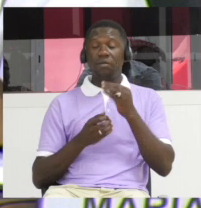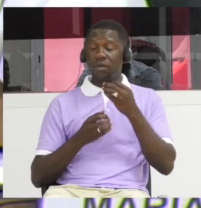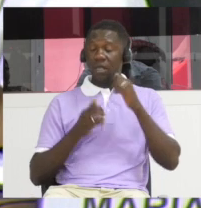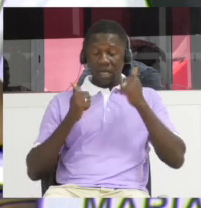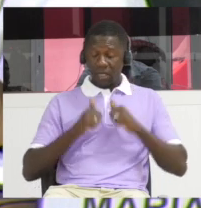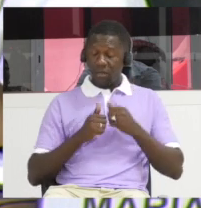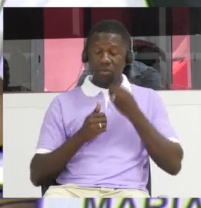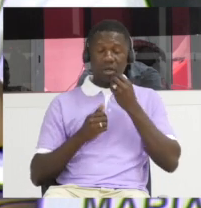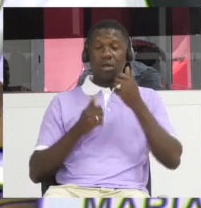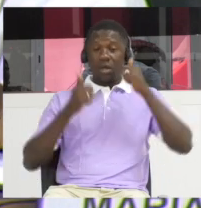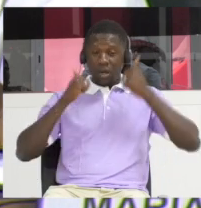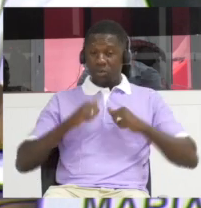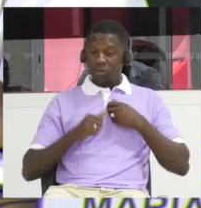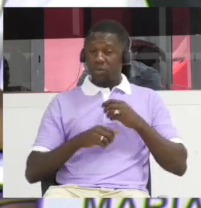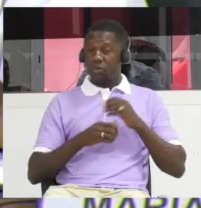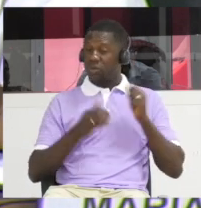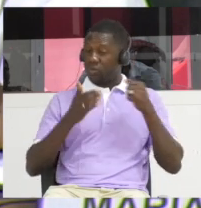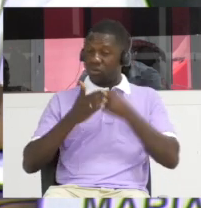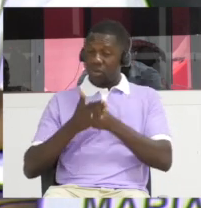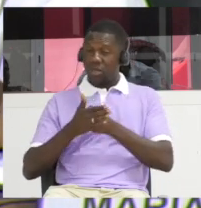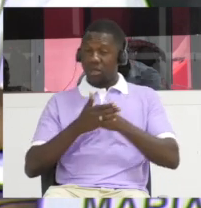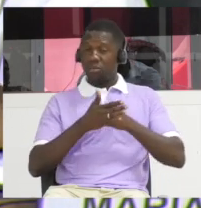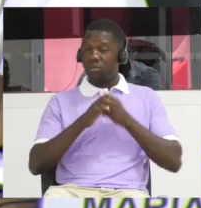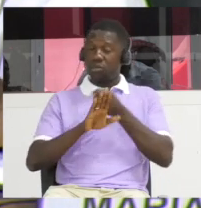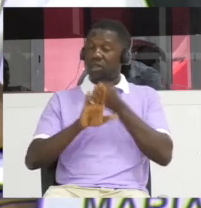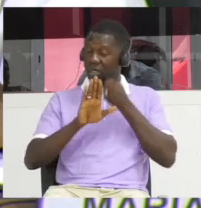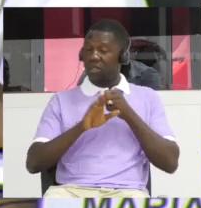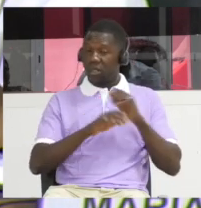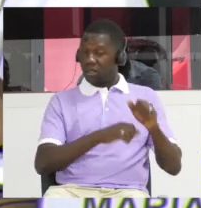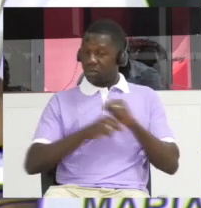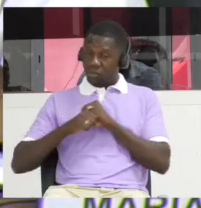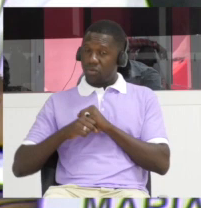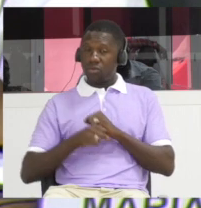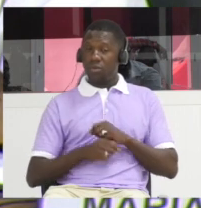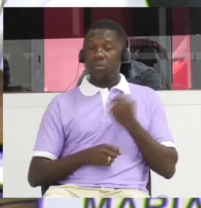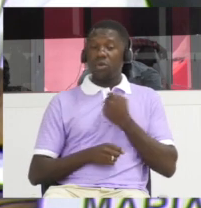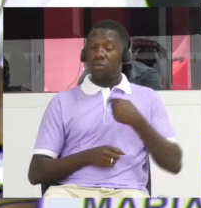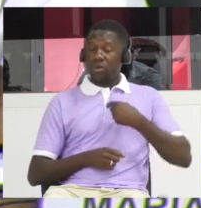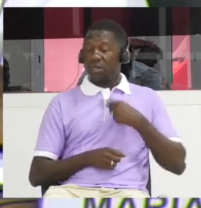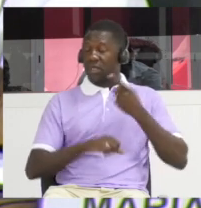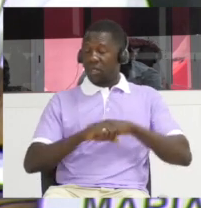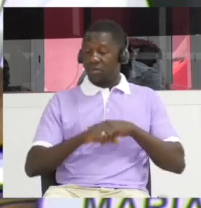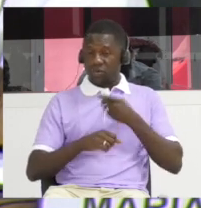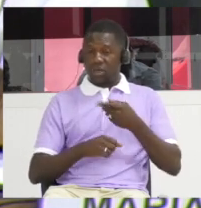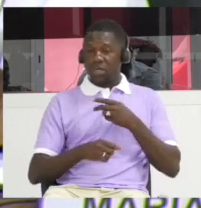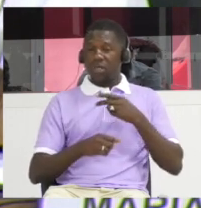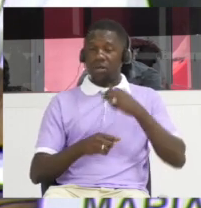place in order to counter a coup, because I was at the Ministry of Defense just for 2 years.